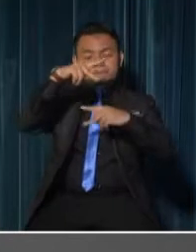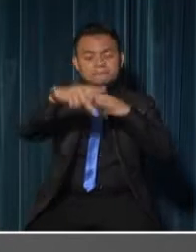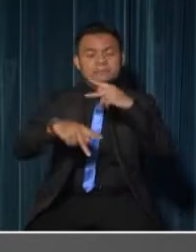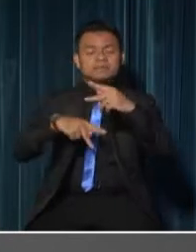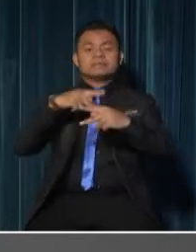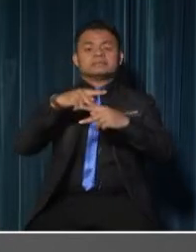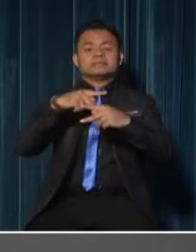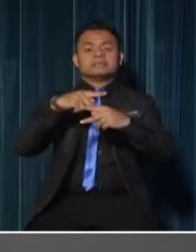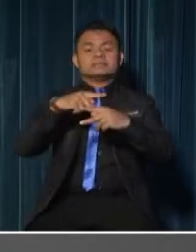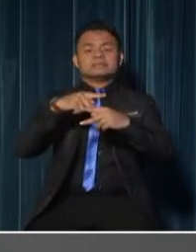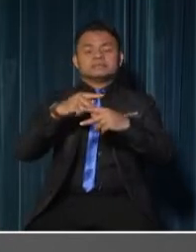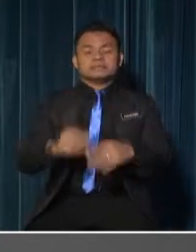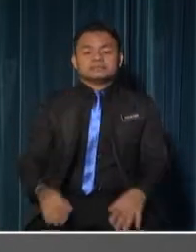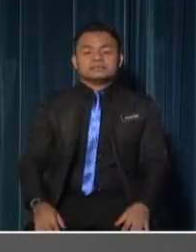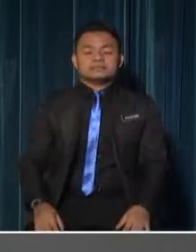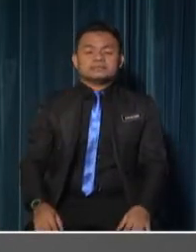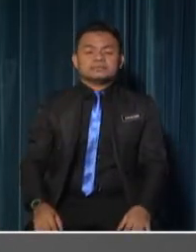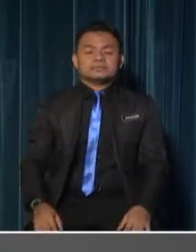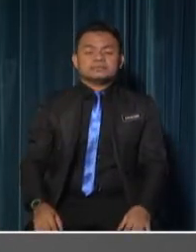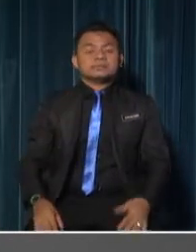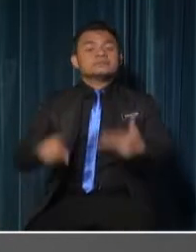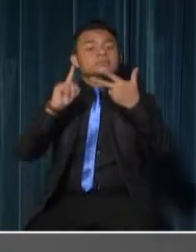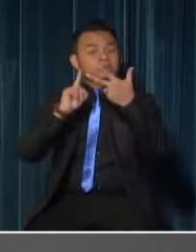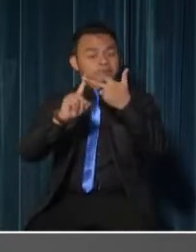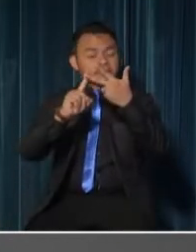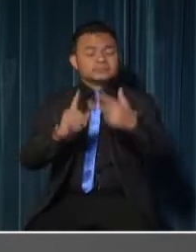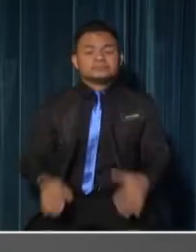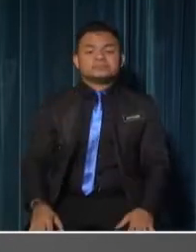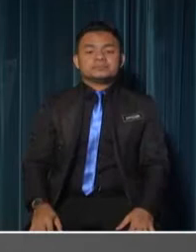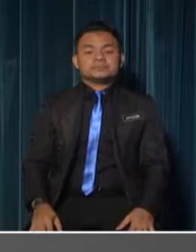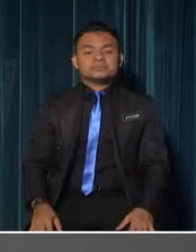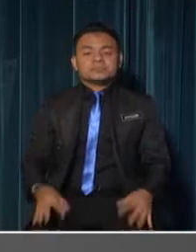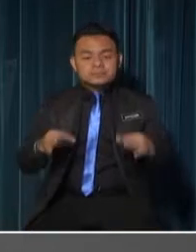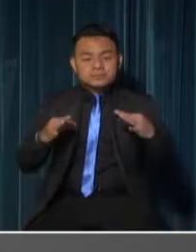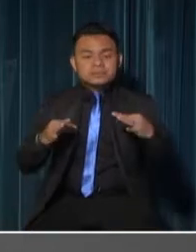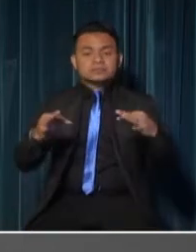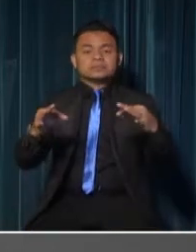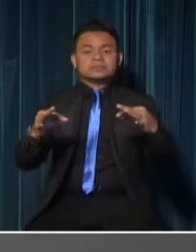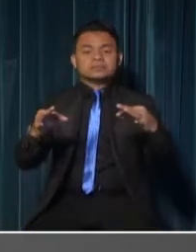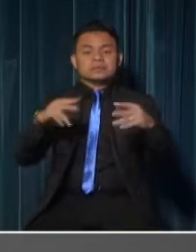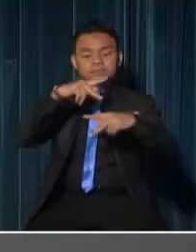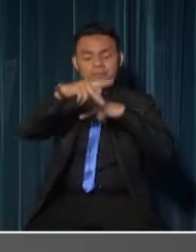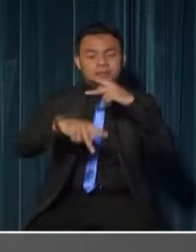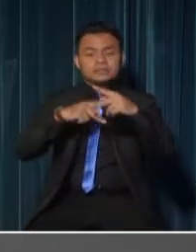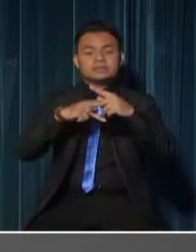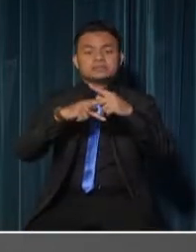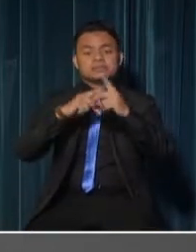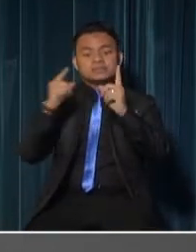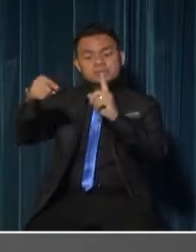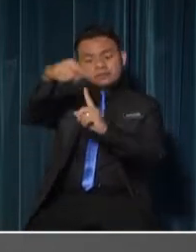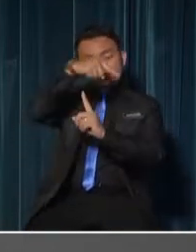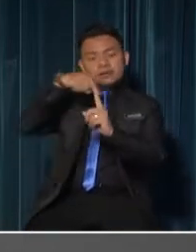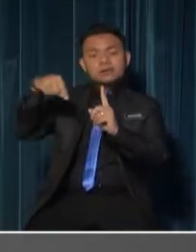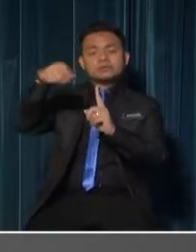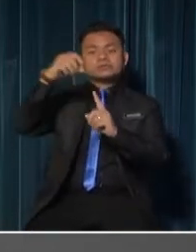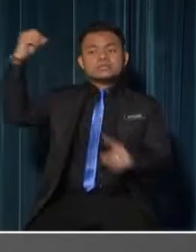the solar system. Third, describe the planets that revolve around the